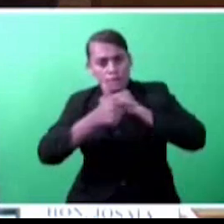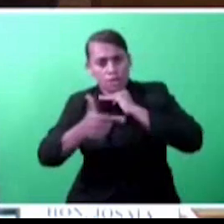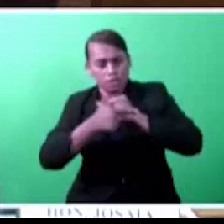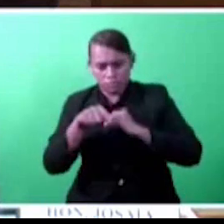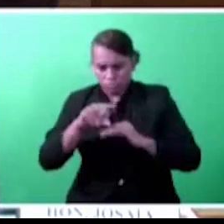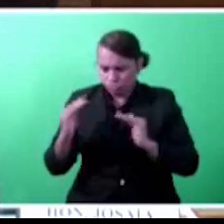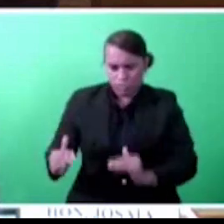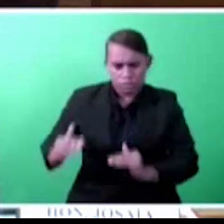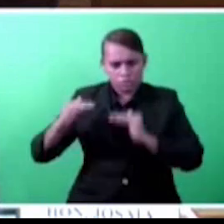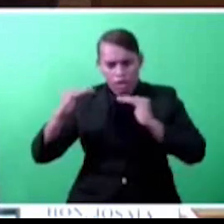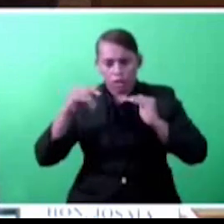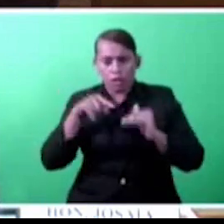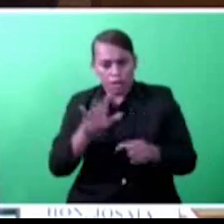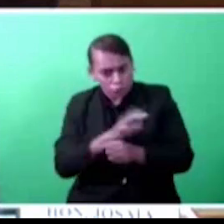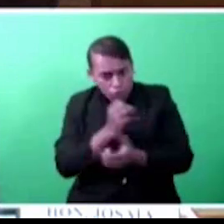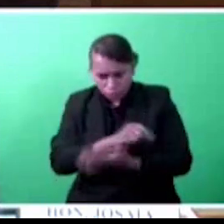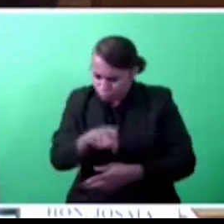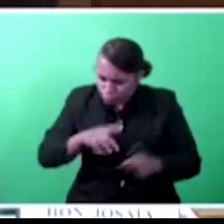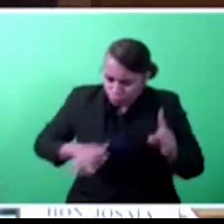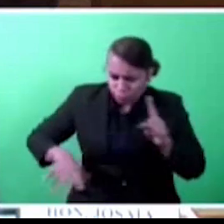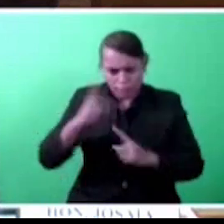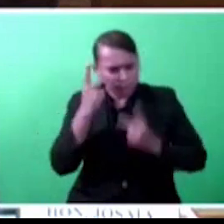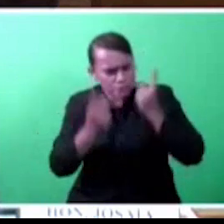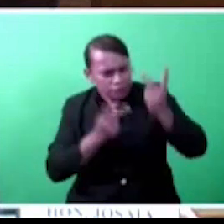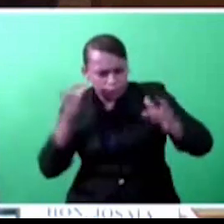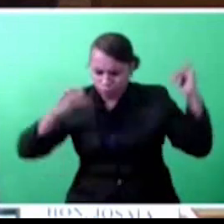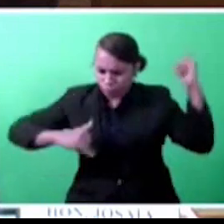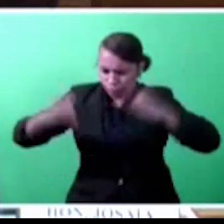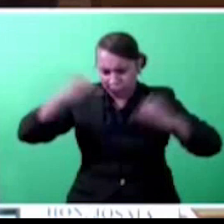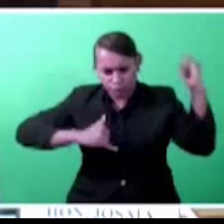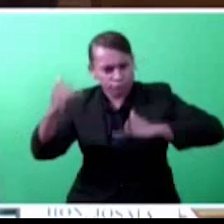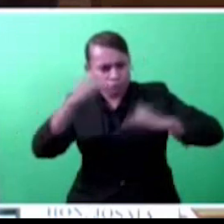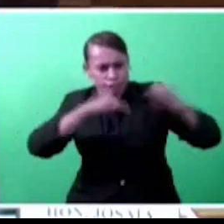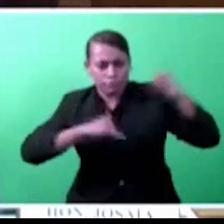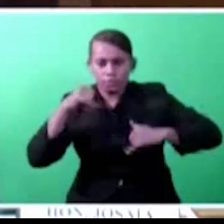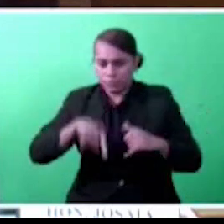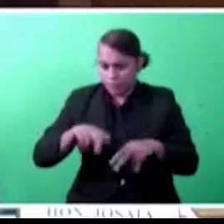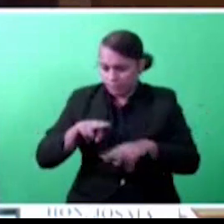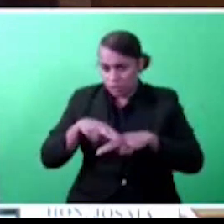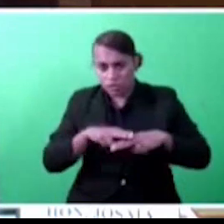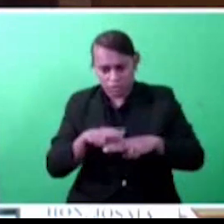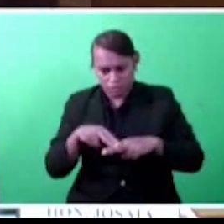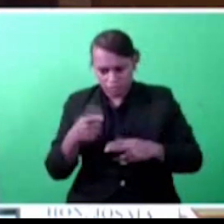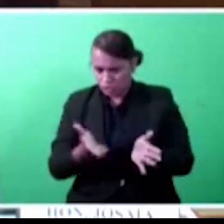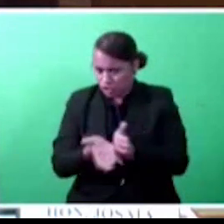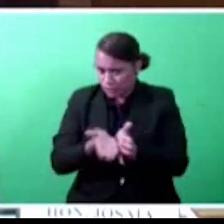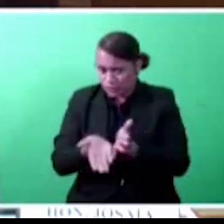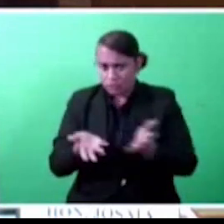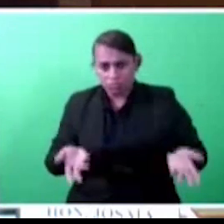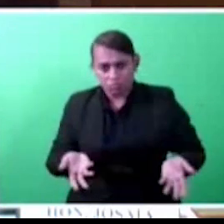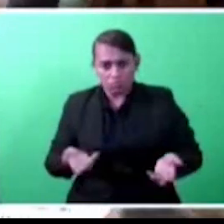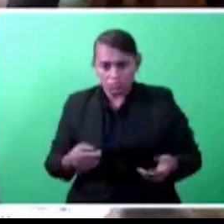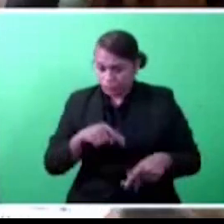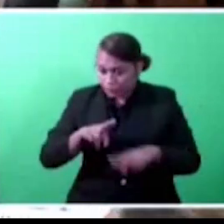stakeholders, including visitors and various other companies that use aviation services in Fiji. Mr. Speaker, Fiji